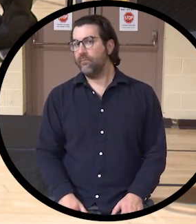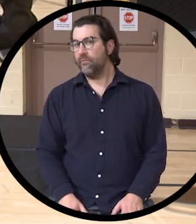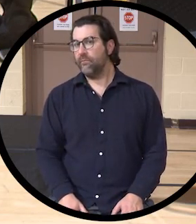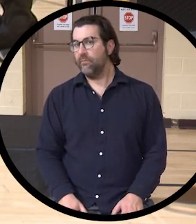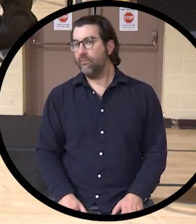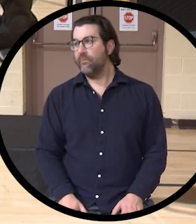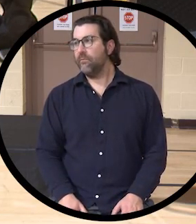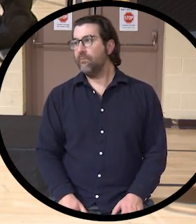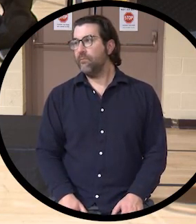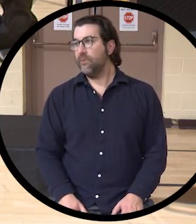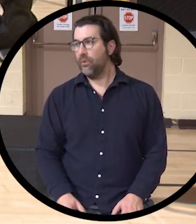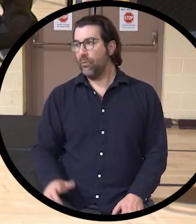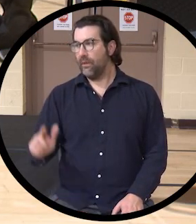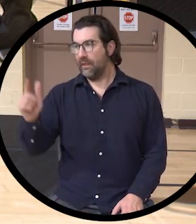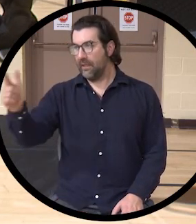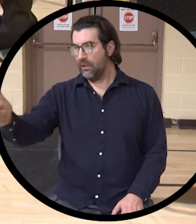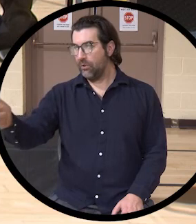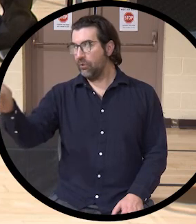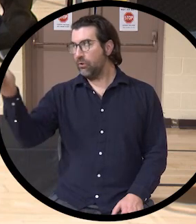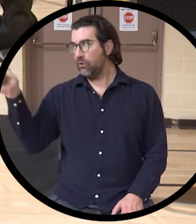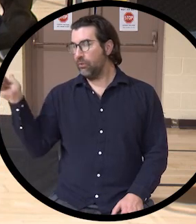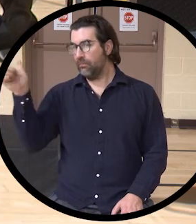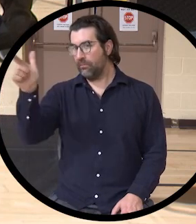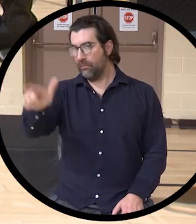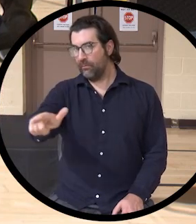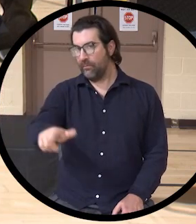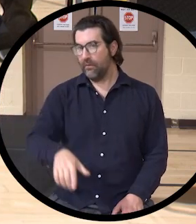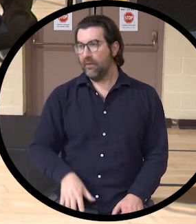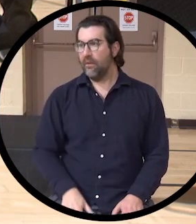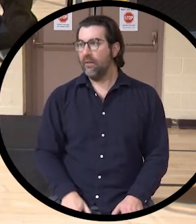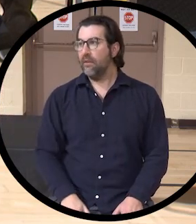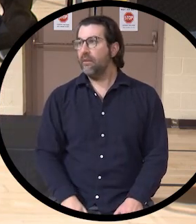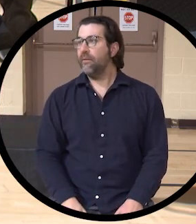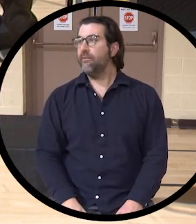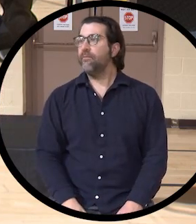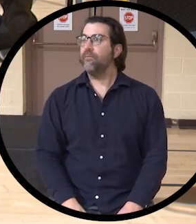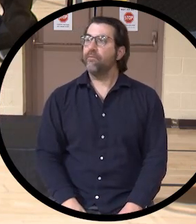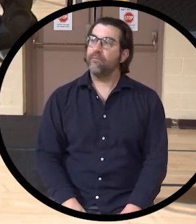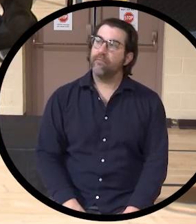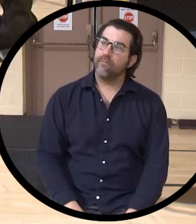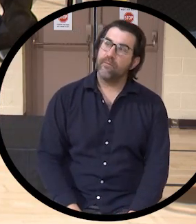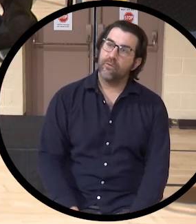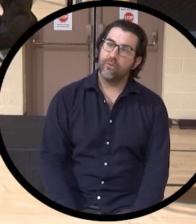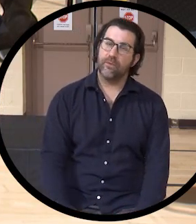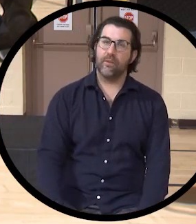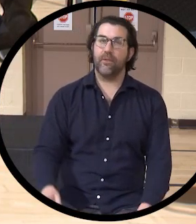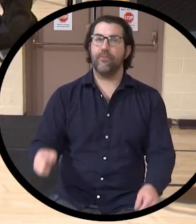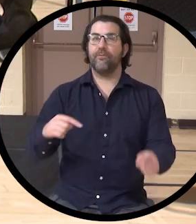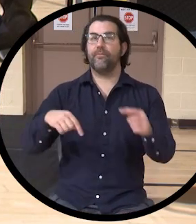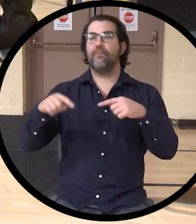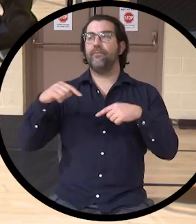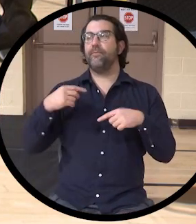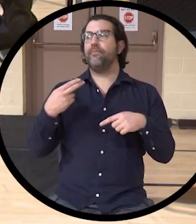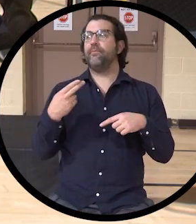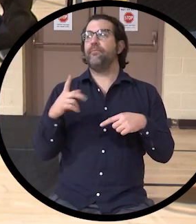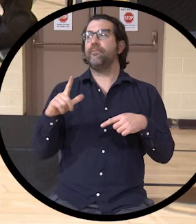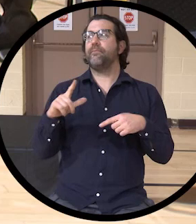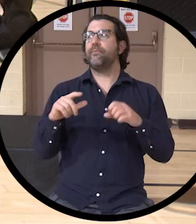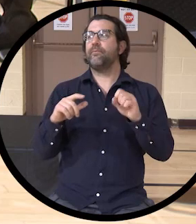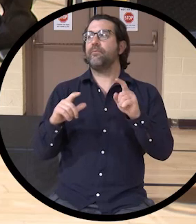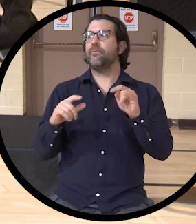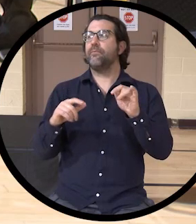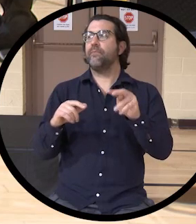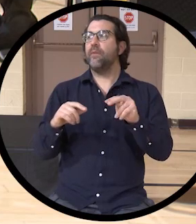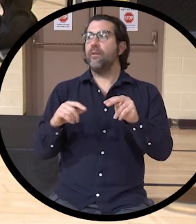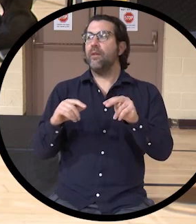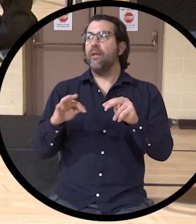go here, Zoom, and then you. Yep. Hi, yeah, I wanted to go back to Highland and Stanton for a second. If you're looking at